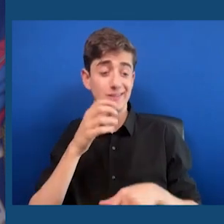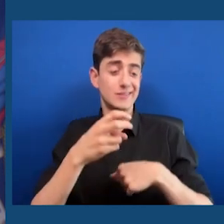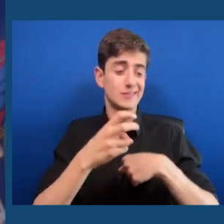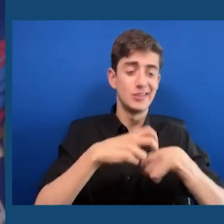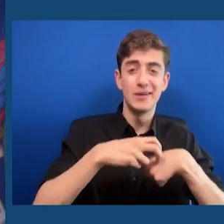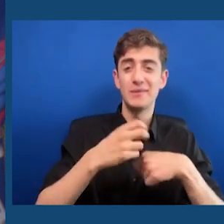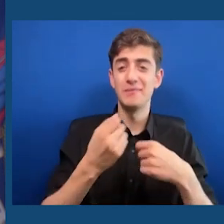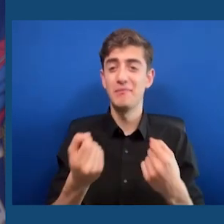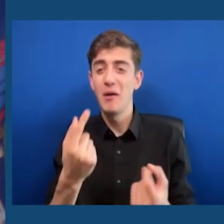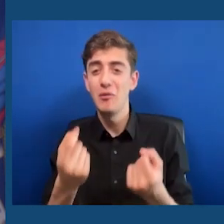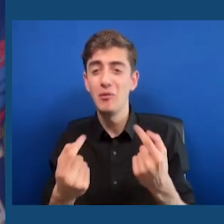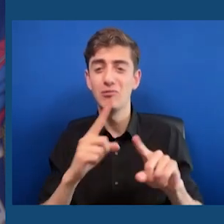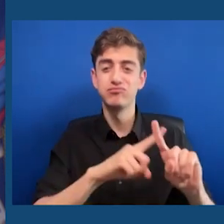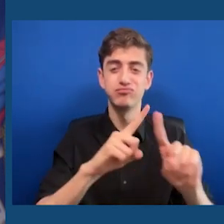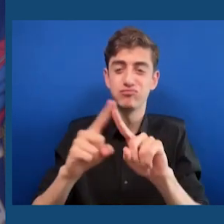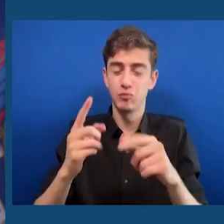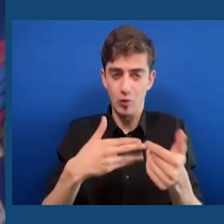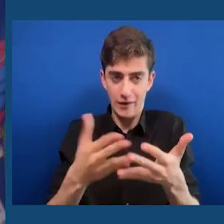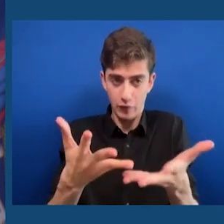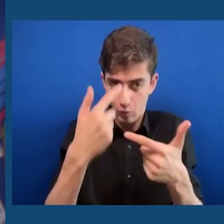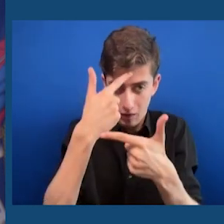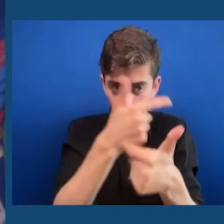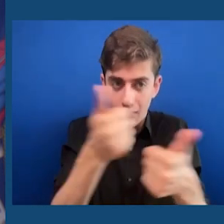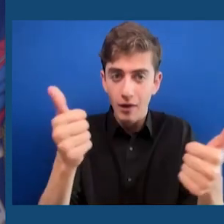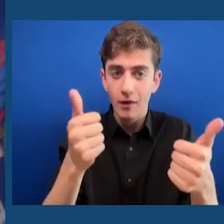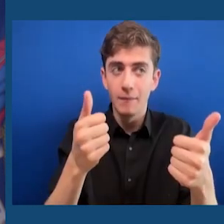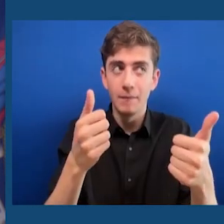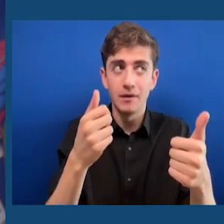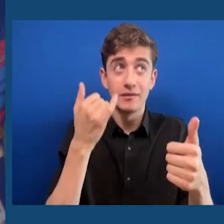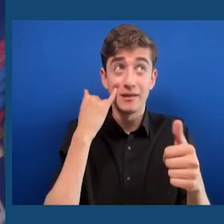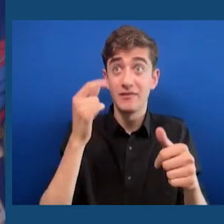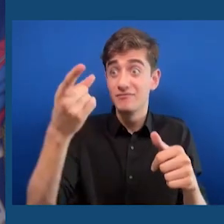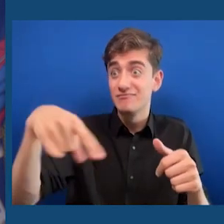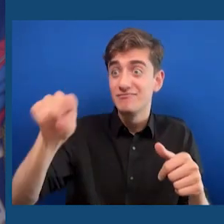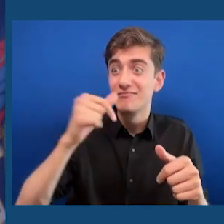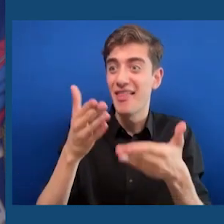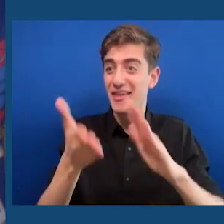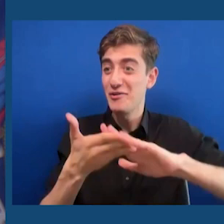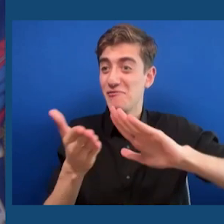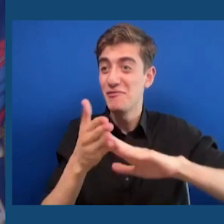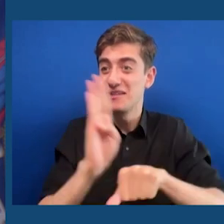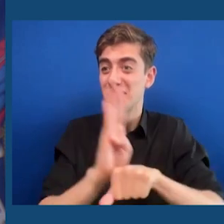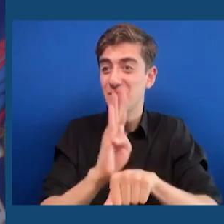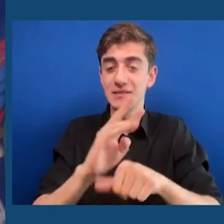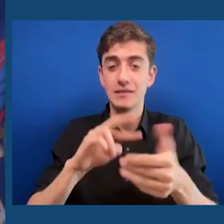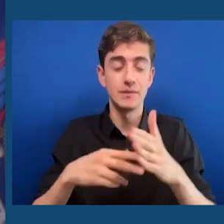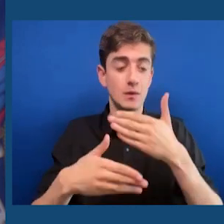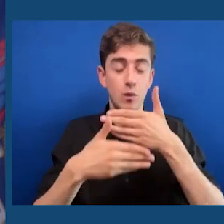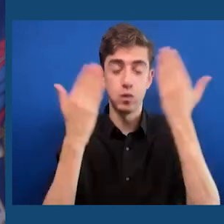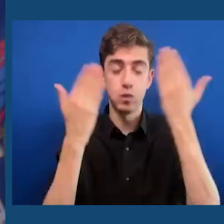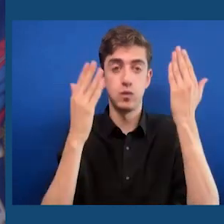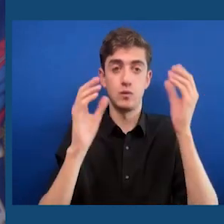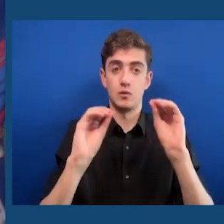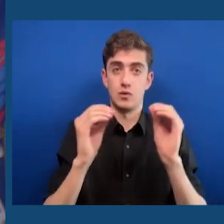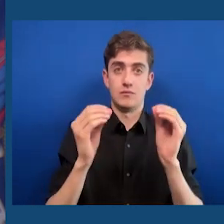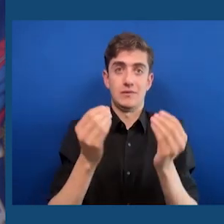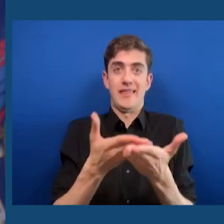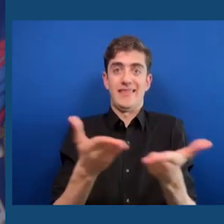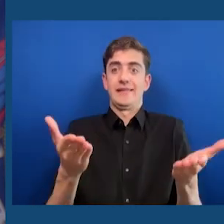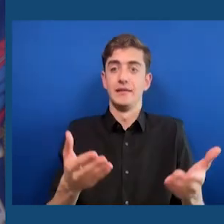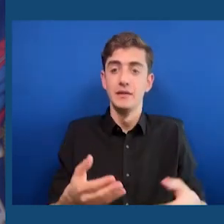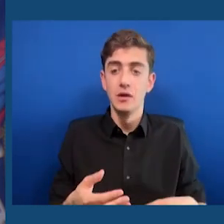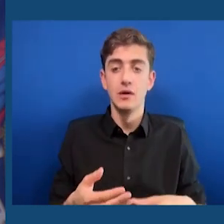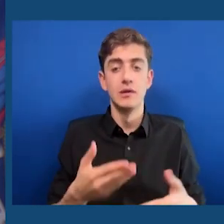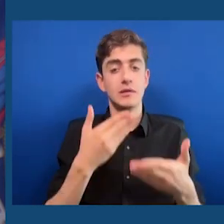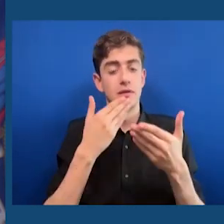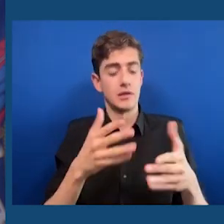them, it just doesn't work. I want to thank our host today, the Dean of the New York Law School, Anthony Crowell. He's been a great friend and